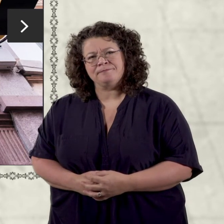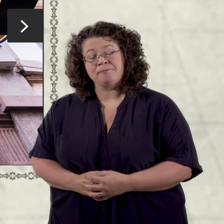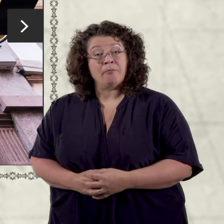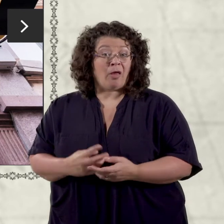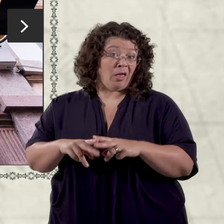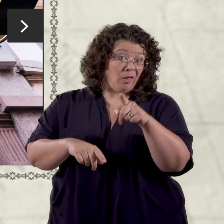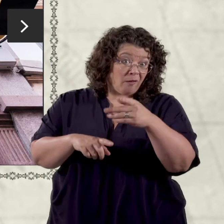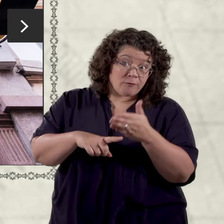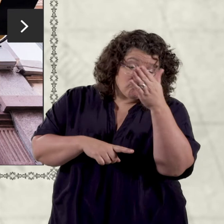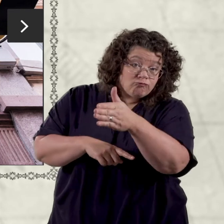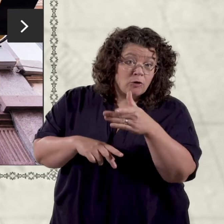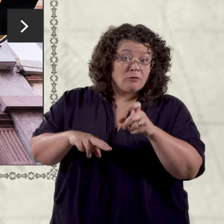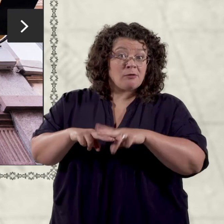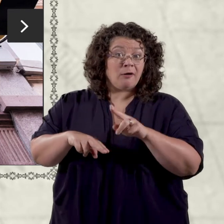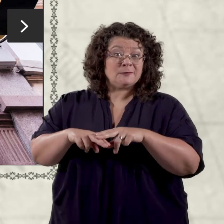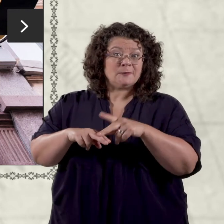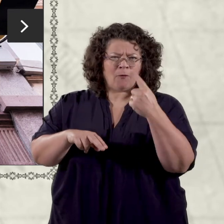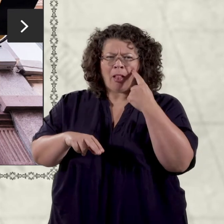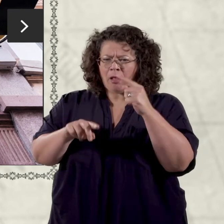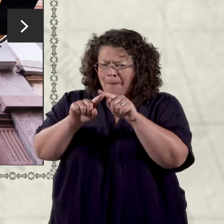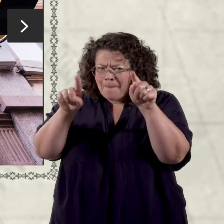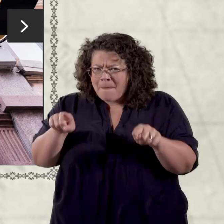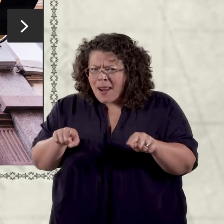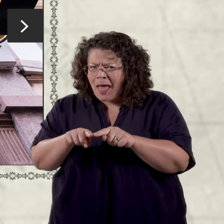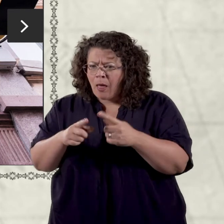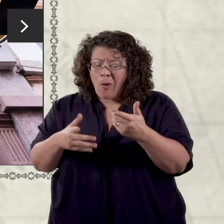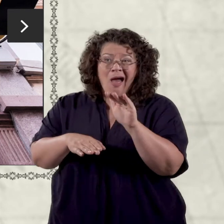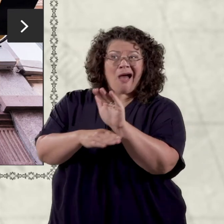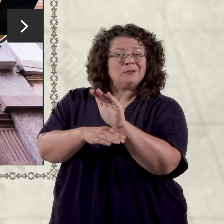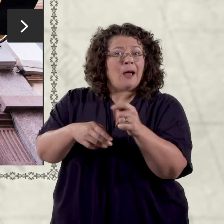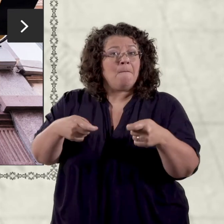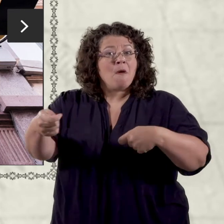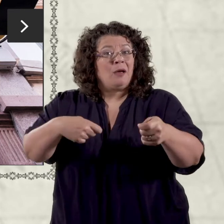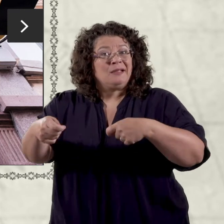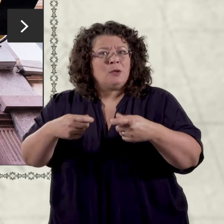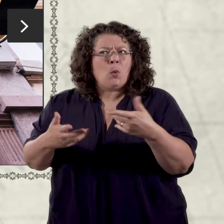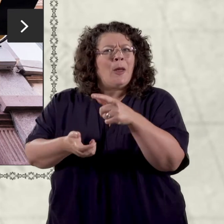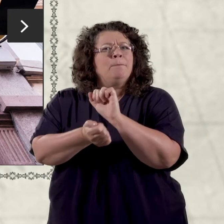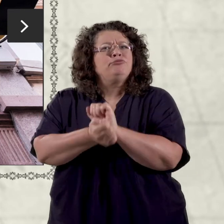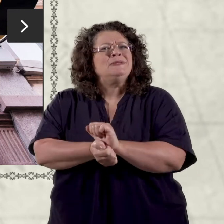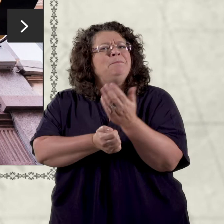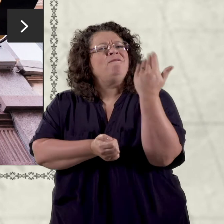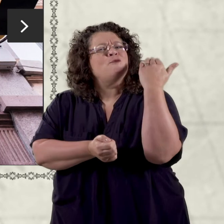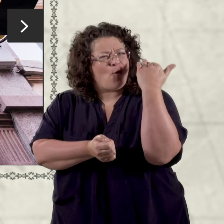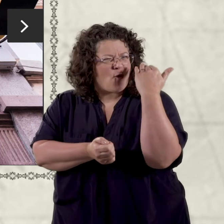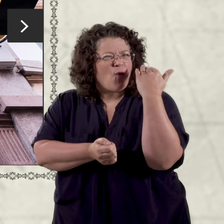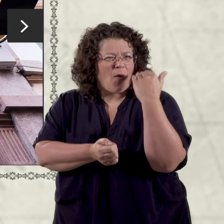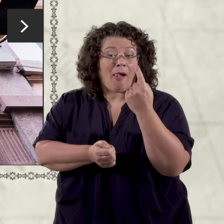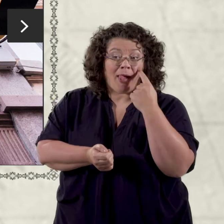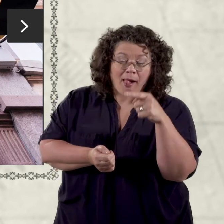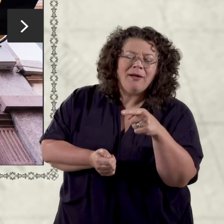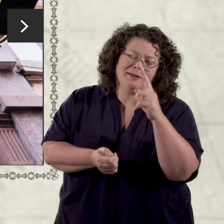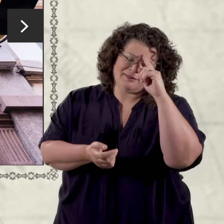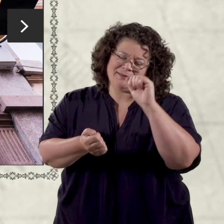If you go to Cardiff, you'll find a plaque outside the market where the prison used to be. It's there to commemorate